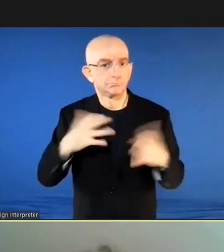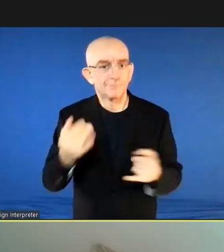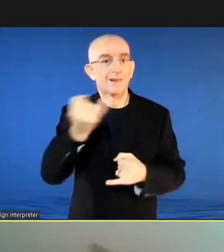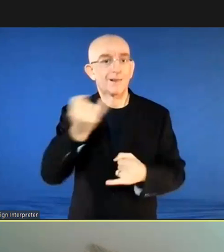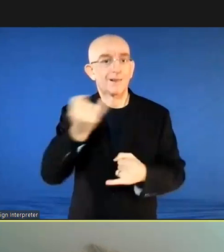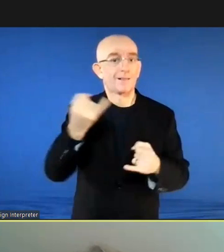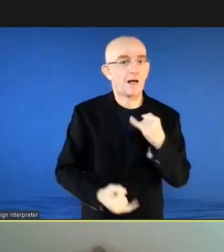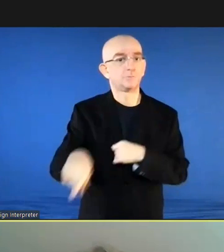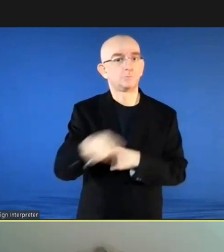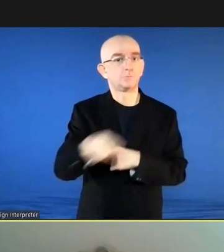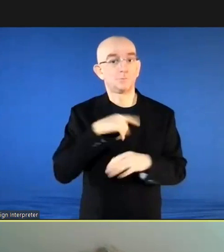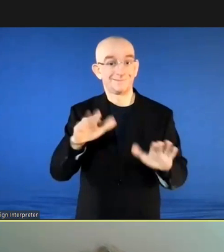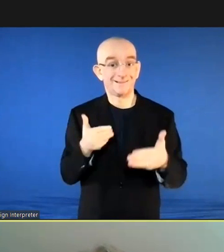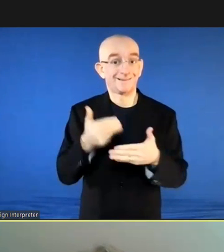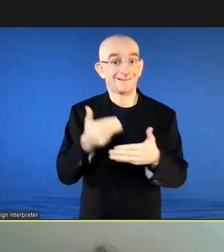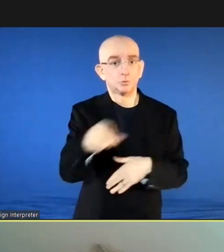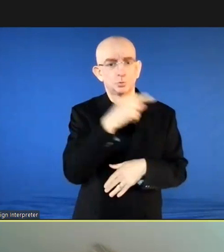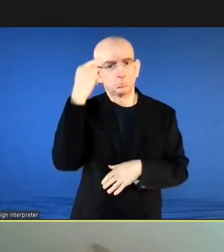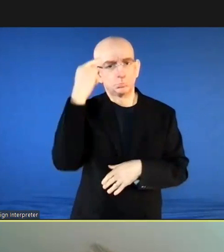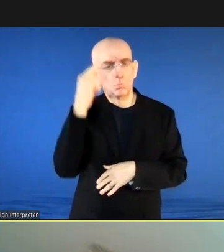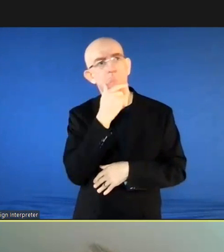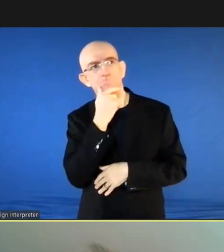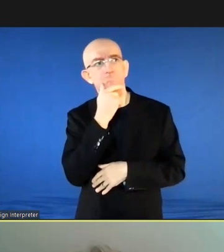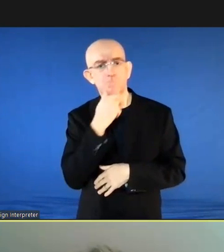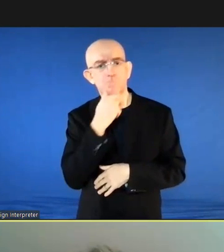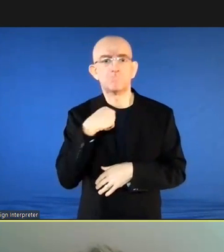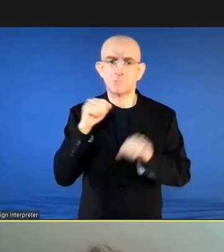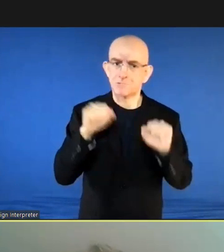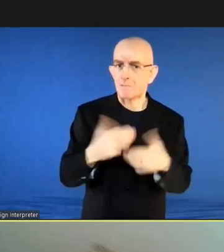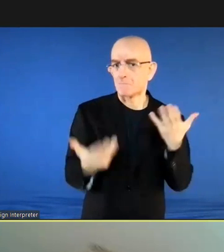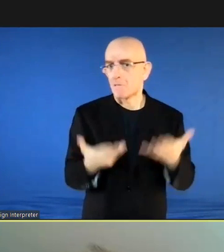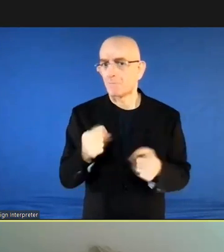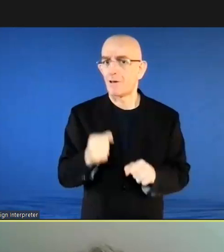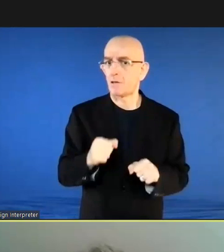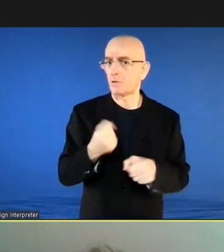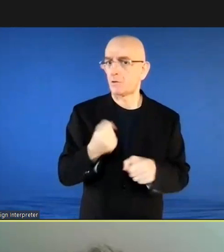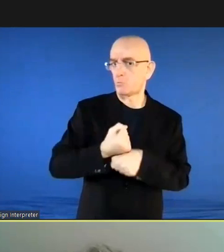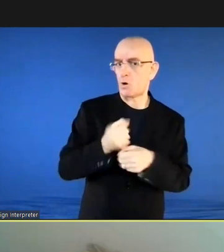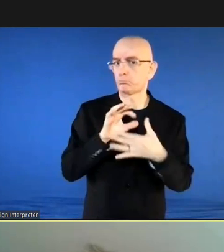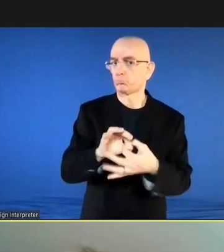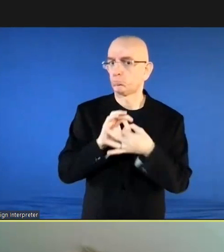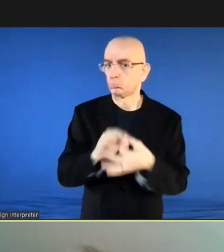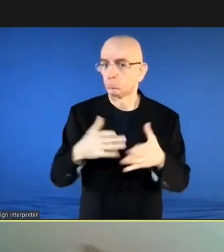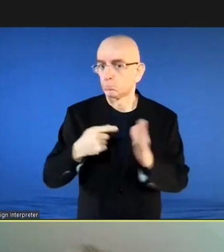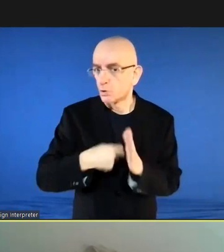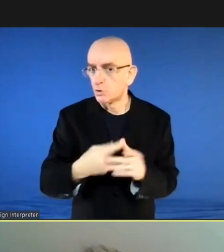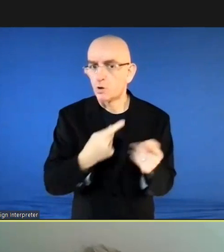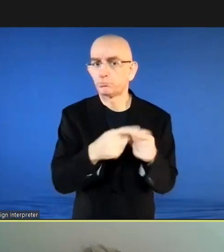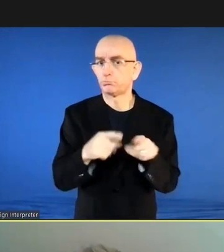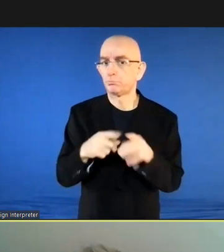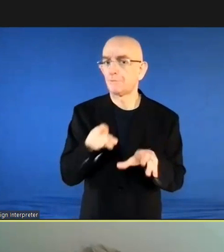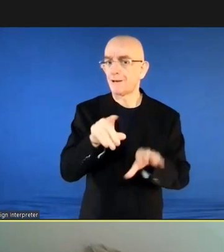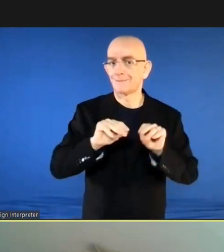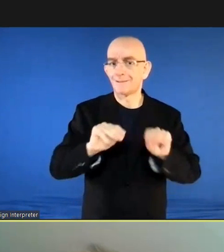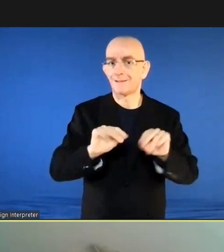to collaborate on a project, to provide specialist training to your teams, or to consult deaf children and young people on an